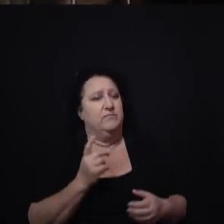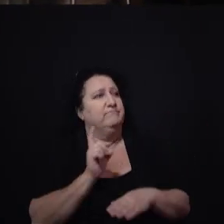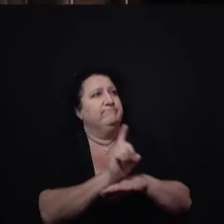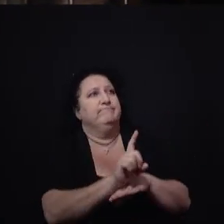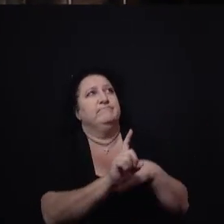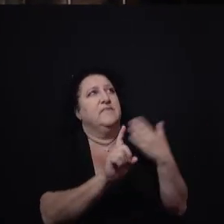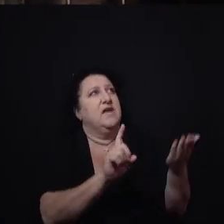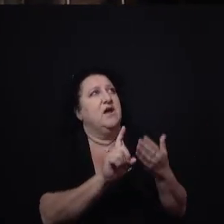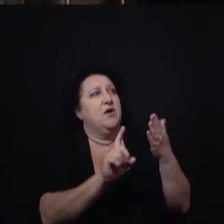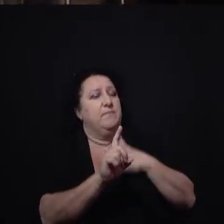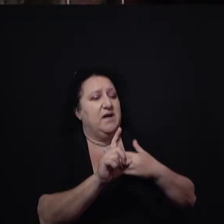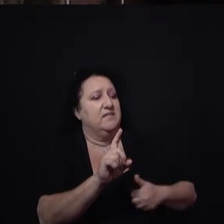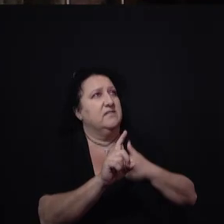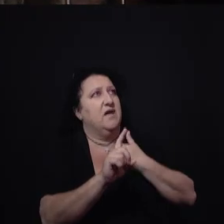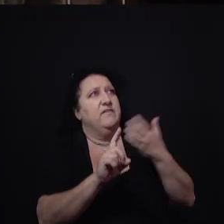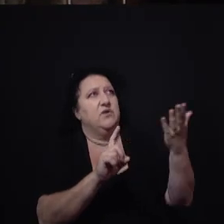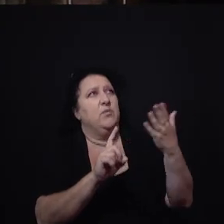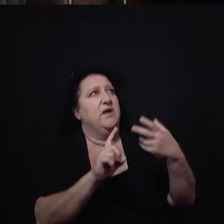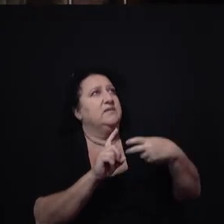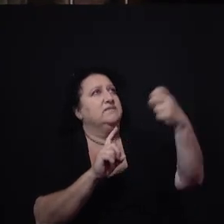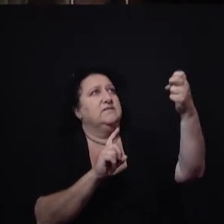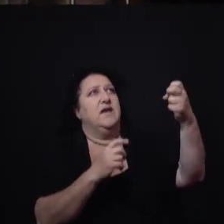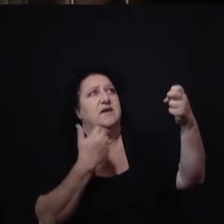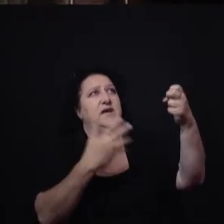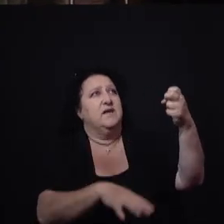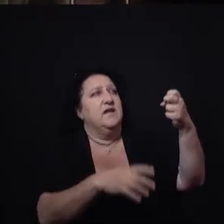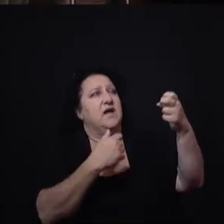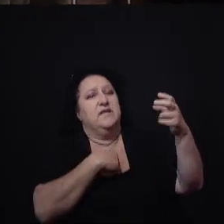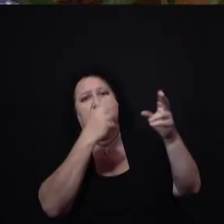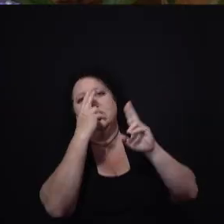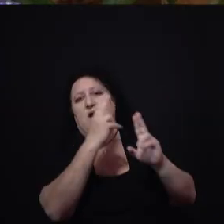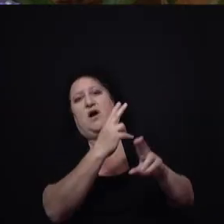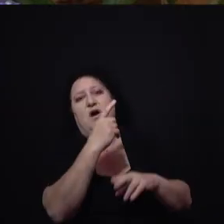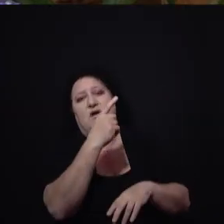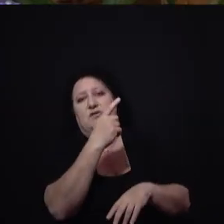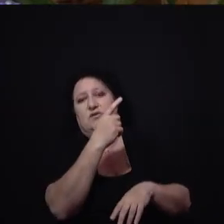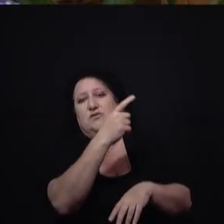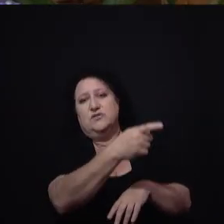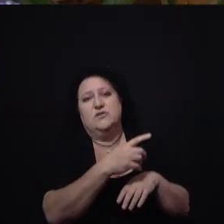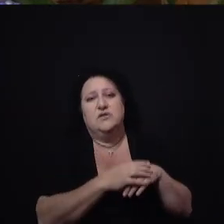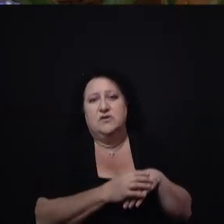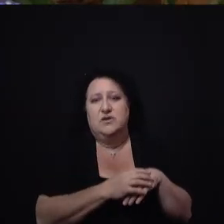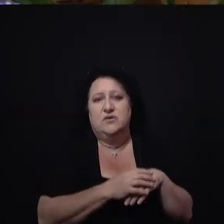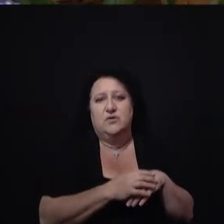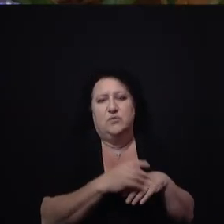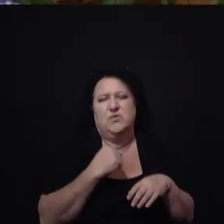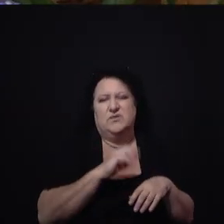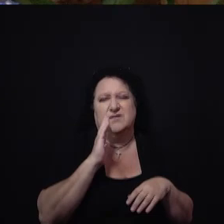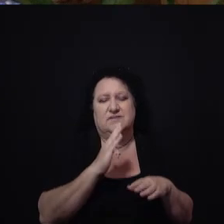Take my life and let it be consecrated, Lord, to thee. We used to sing that, right?